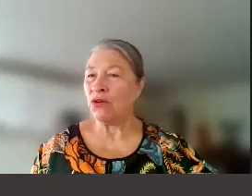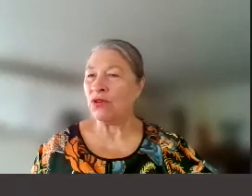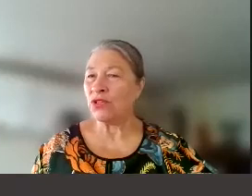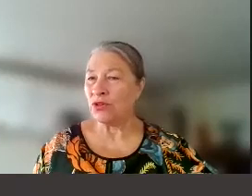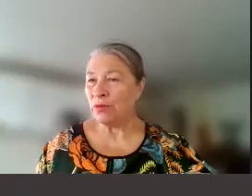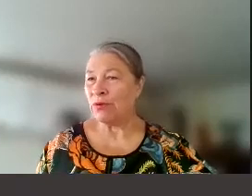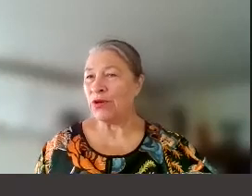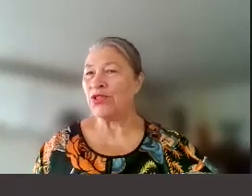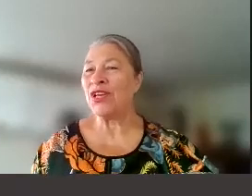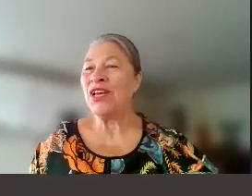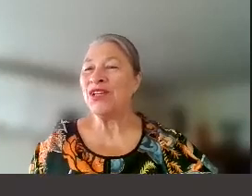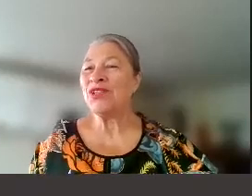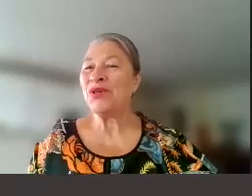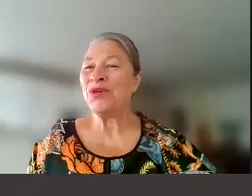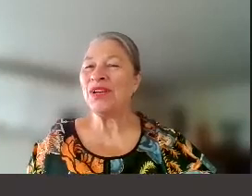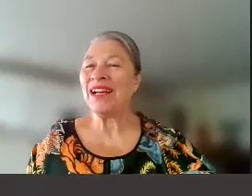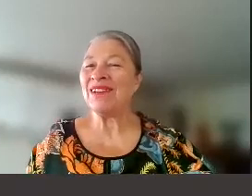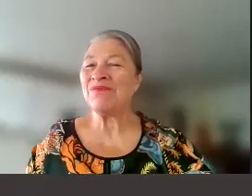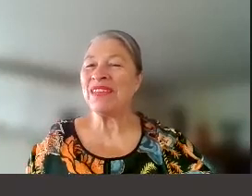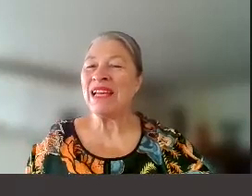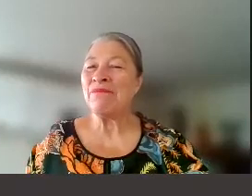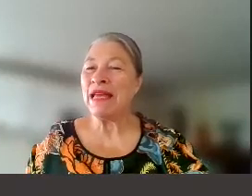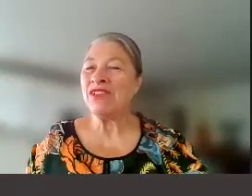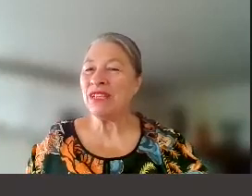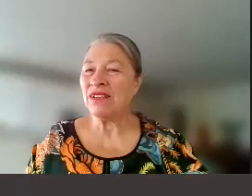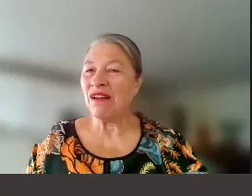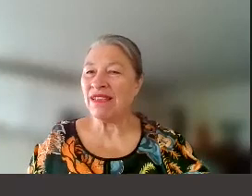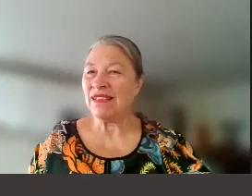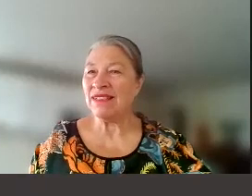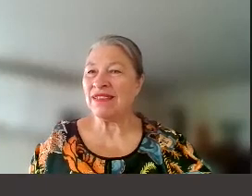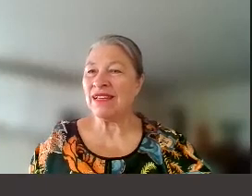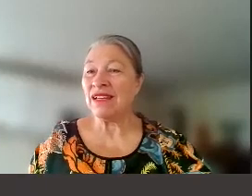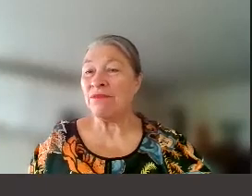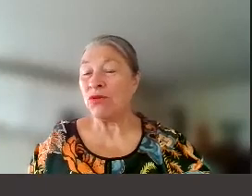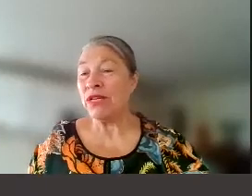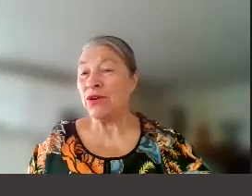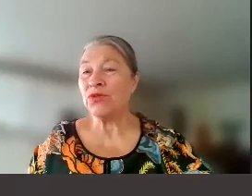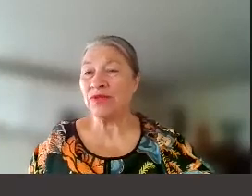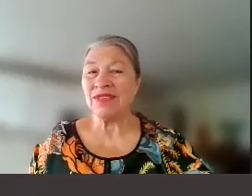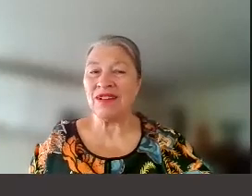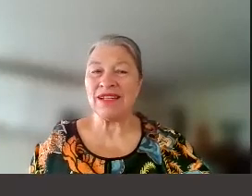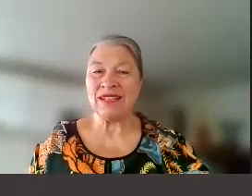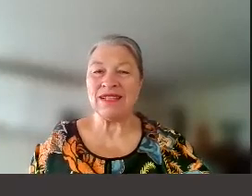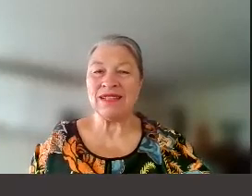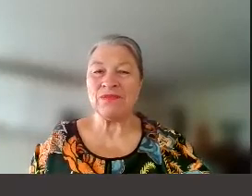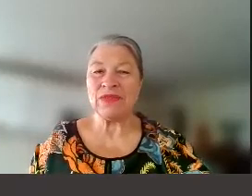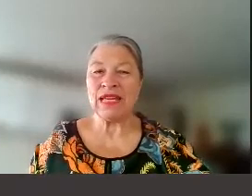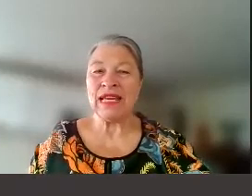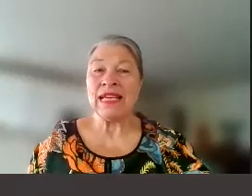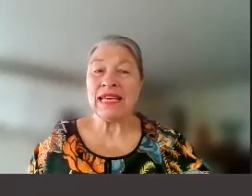really long-term approach to managing crises in multicultural